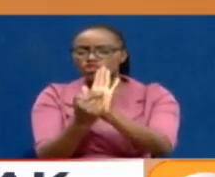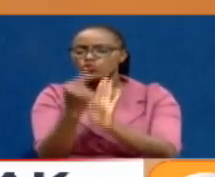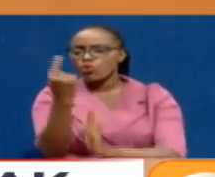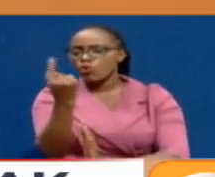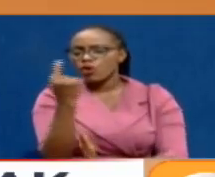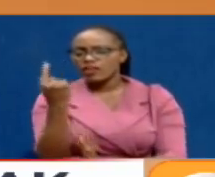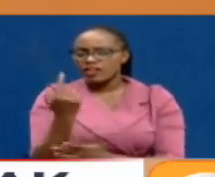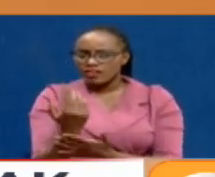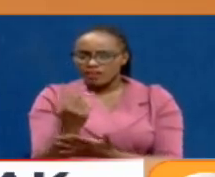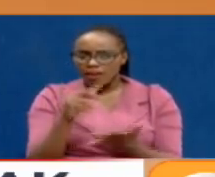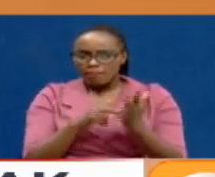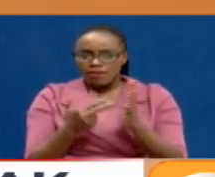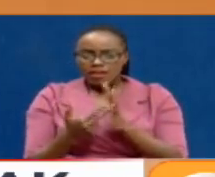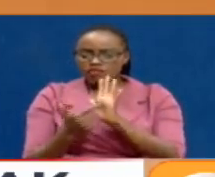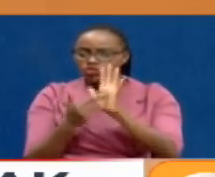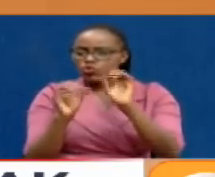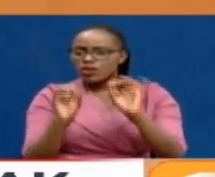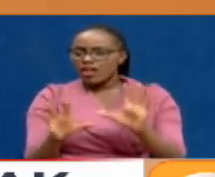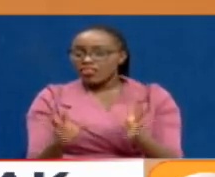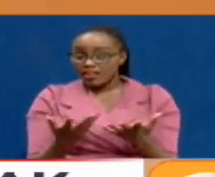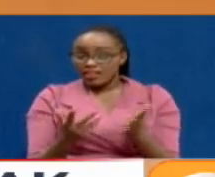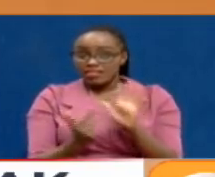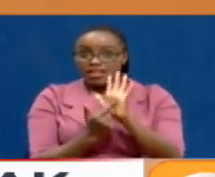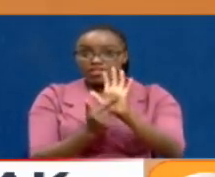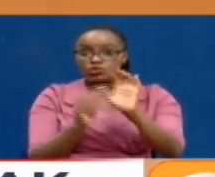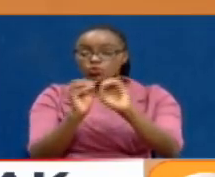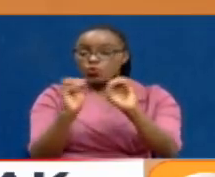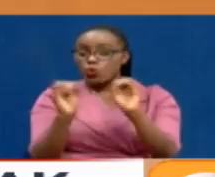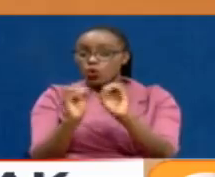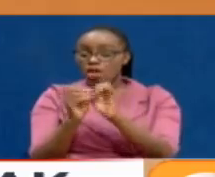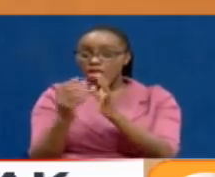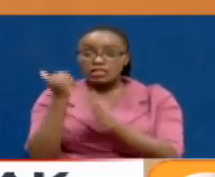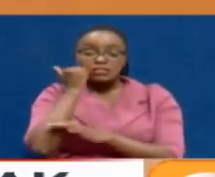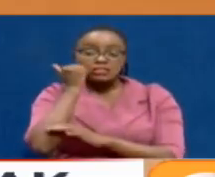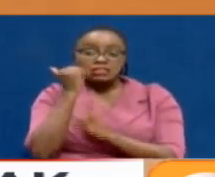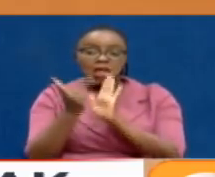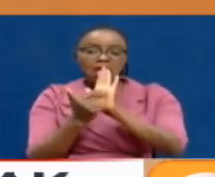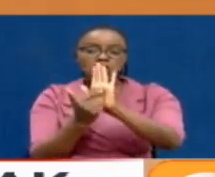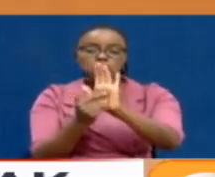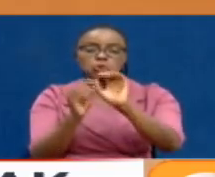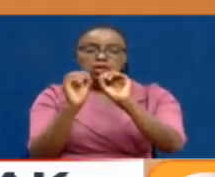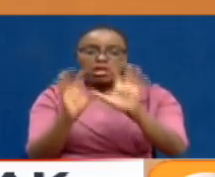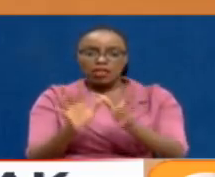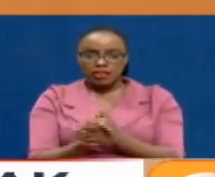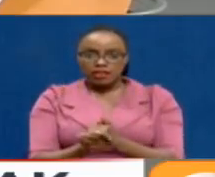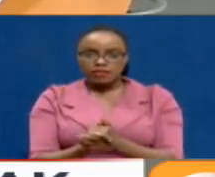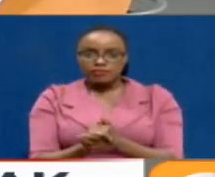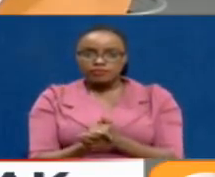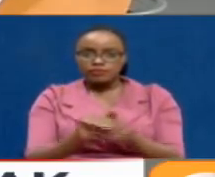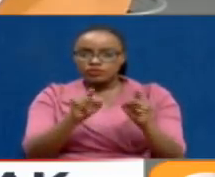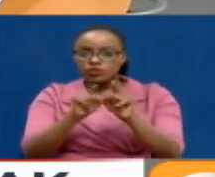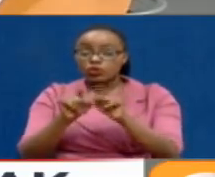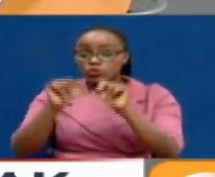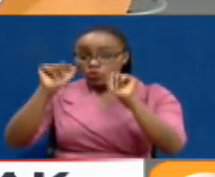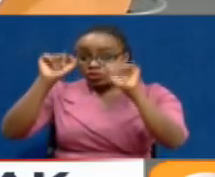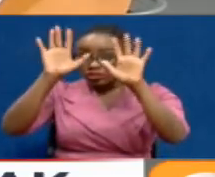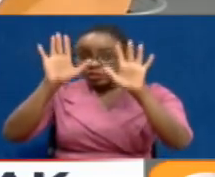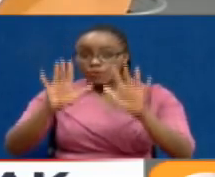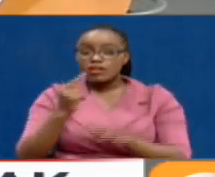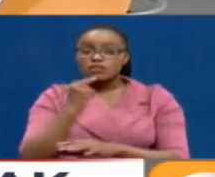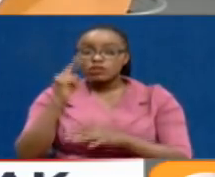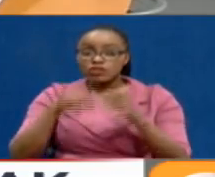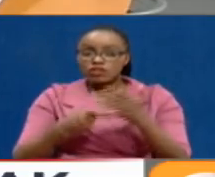Asymptomatic means no symptoms. They are not showing any signs of sickness. So that's possible. It's important to point out